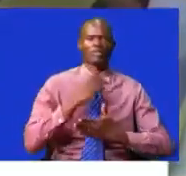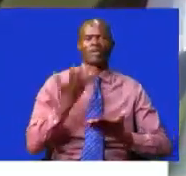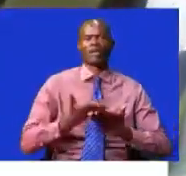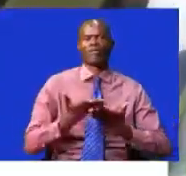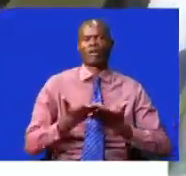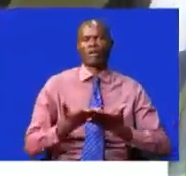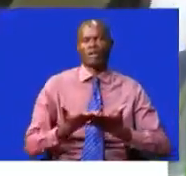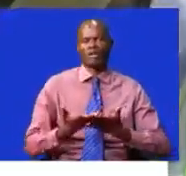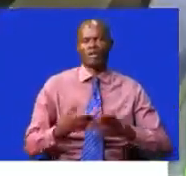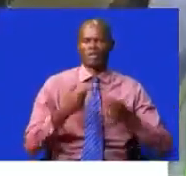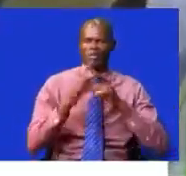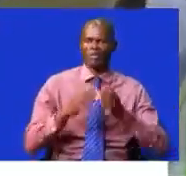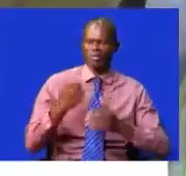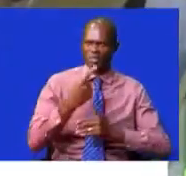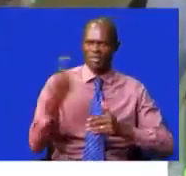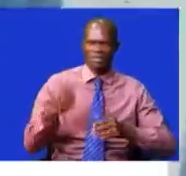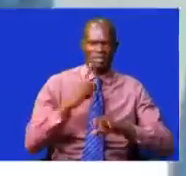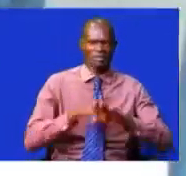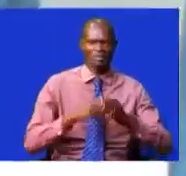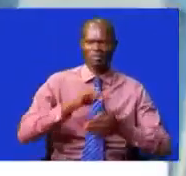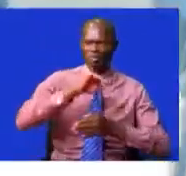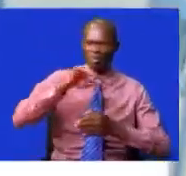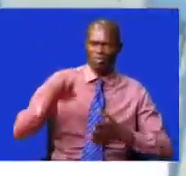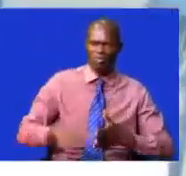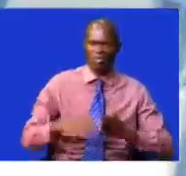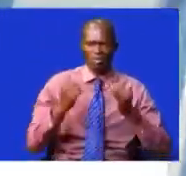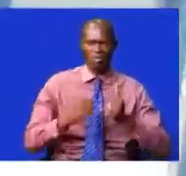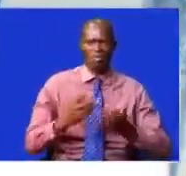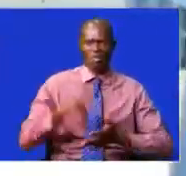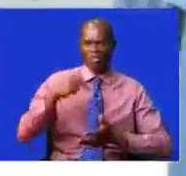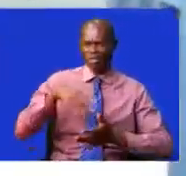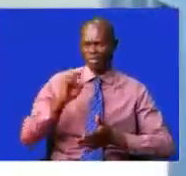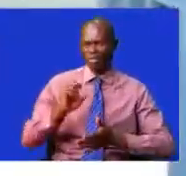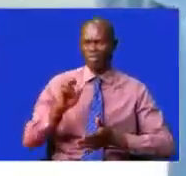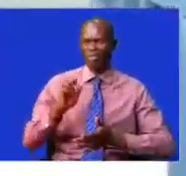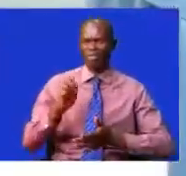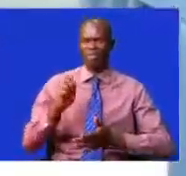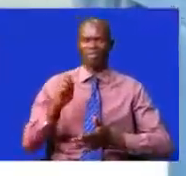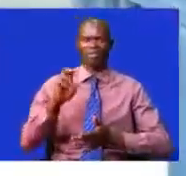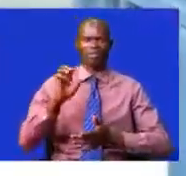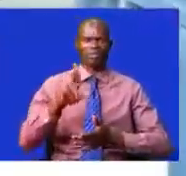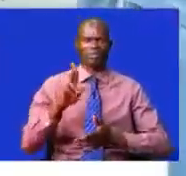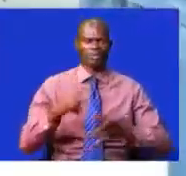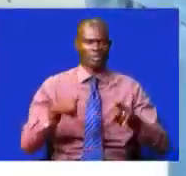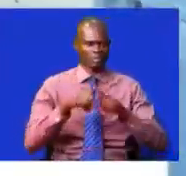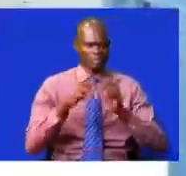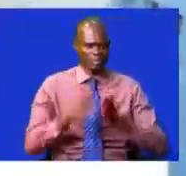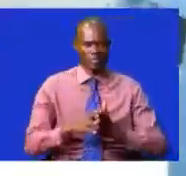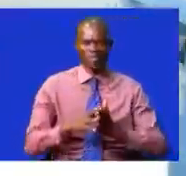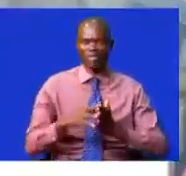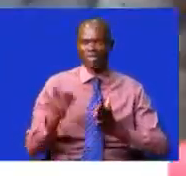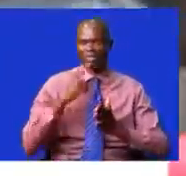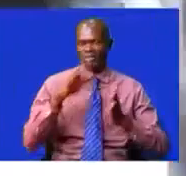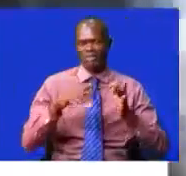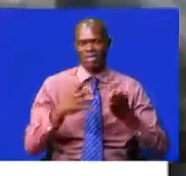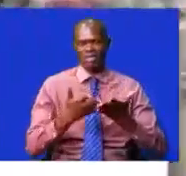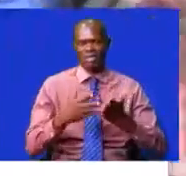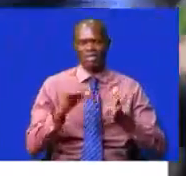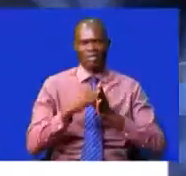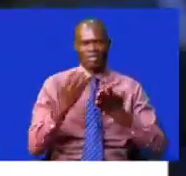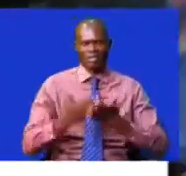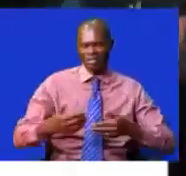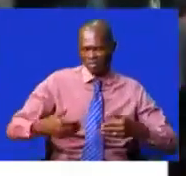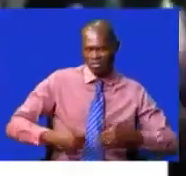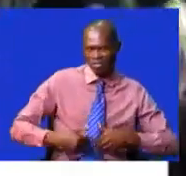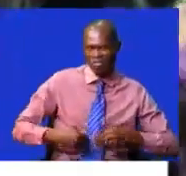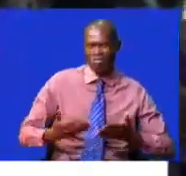debts because of one county. Peter Onyango kwedo wach matend piny owacho ma Kisumu wacho. Ka gidwaro weyo ting' rowere go ne piny